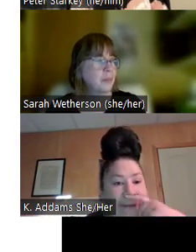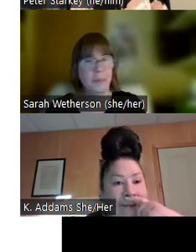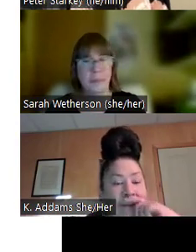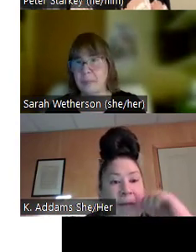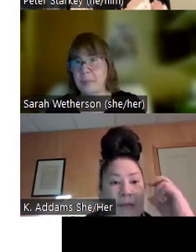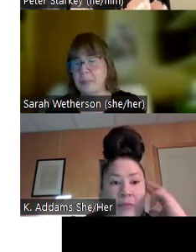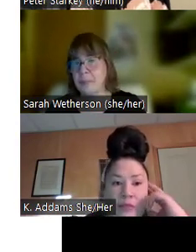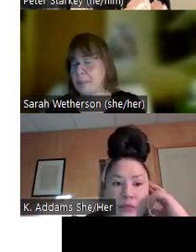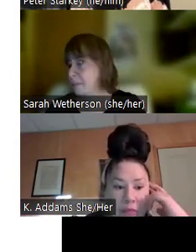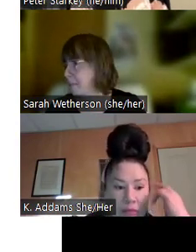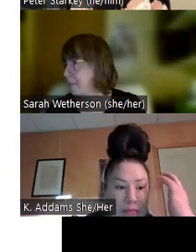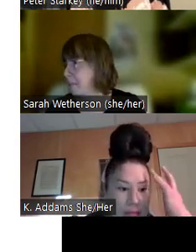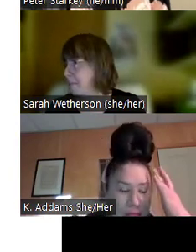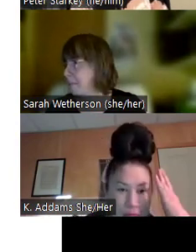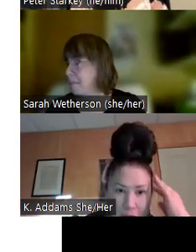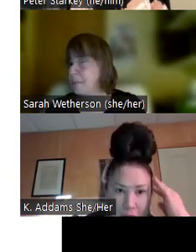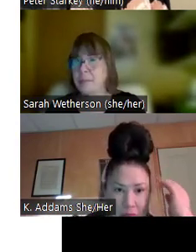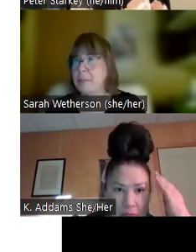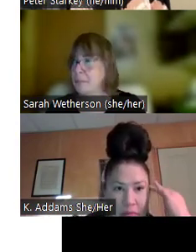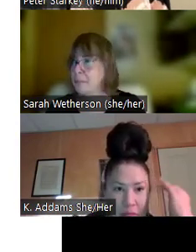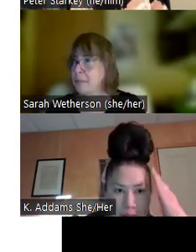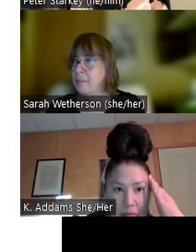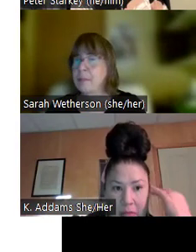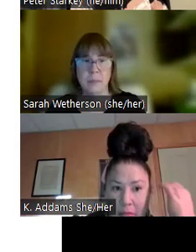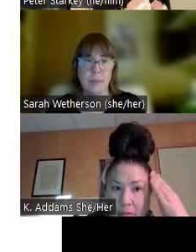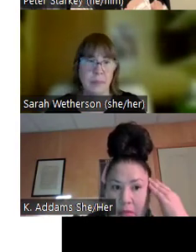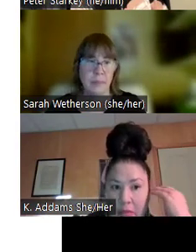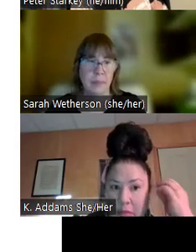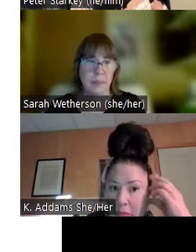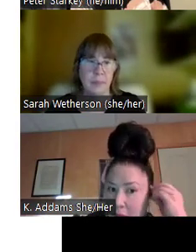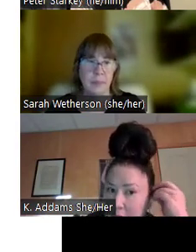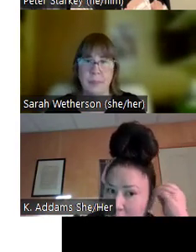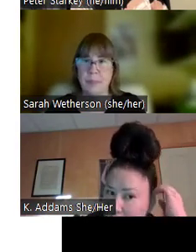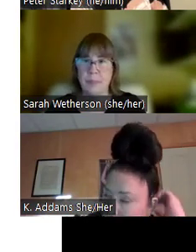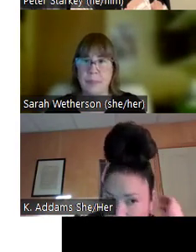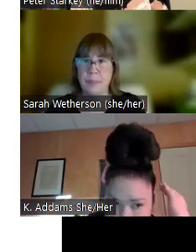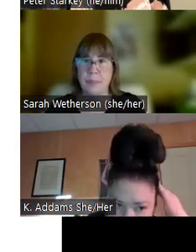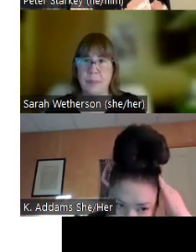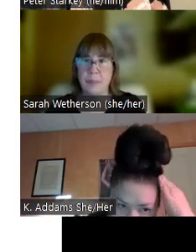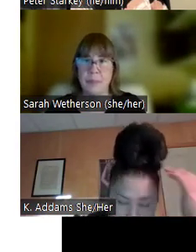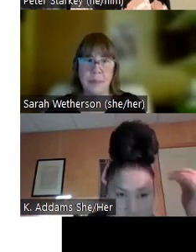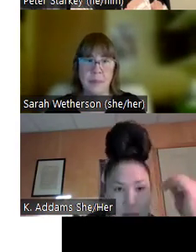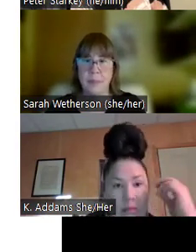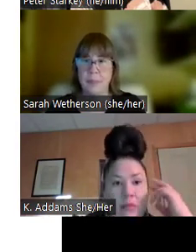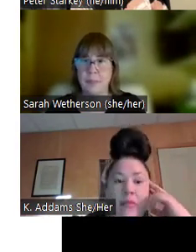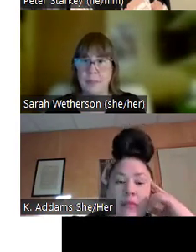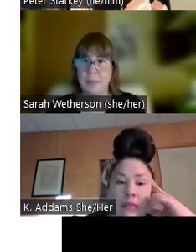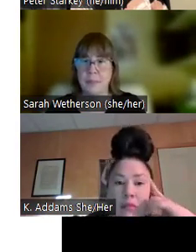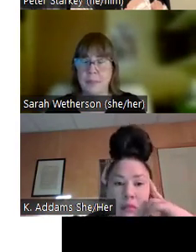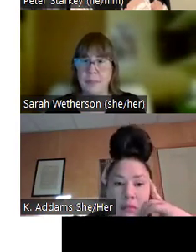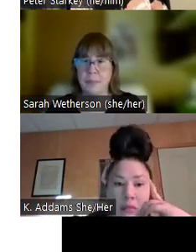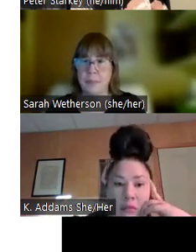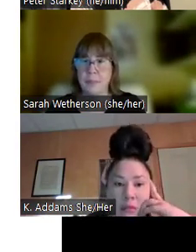efforts. I do have a question for Sarah about the compensation. Is the compensation based on